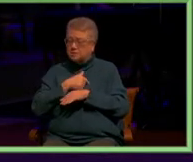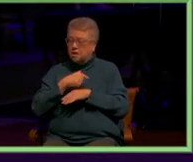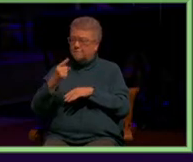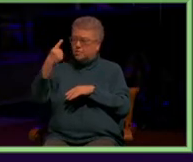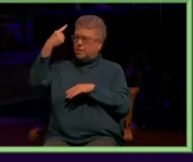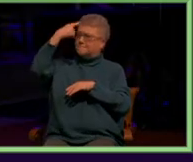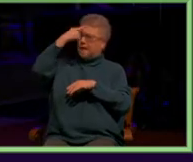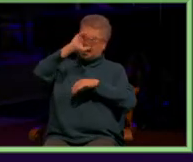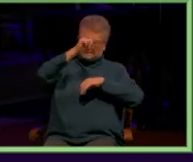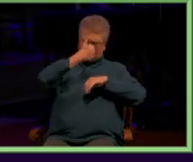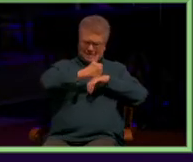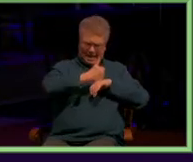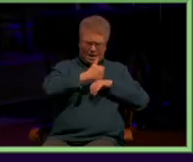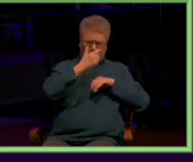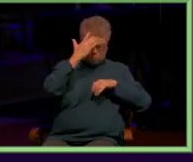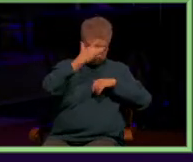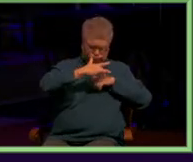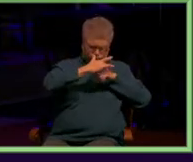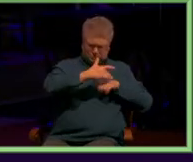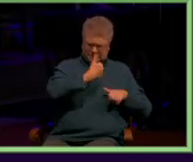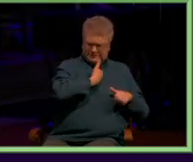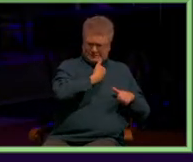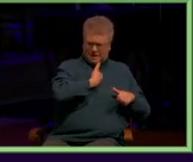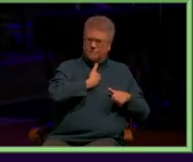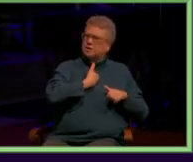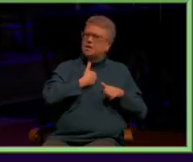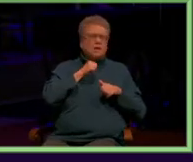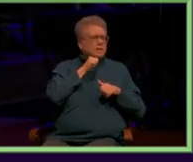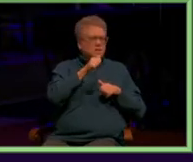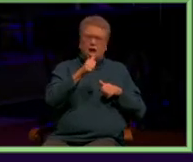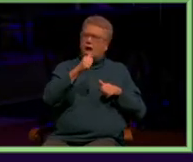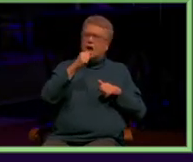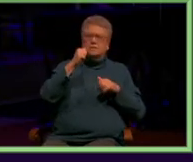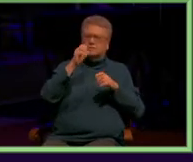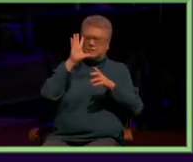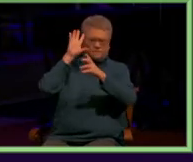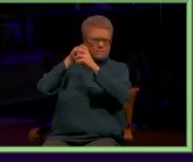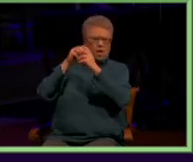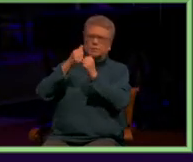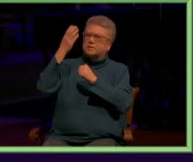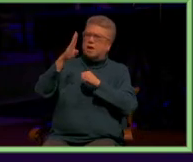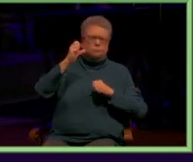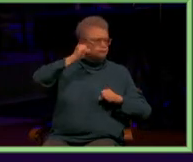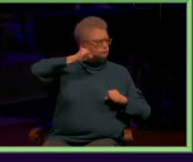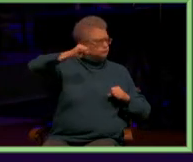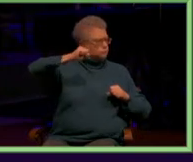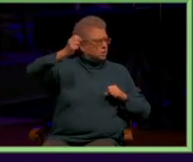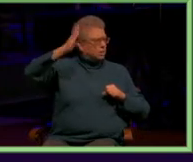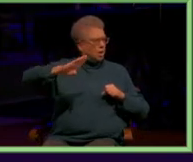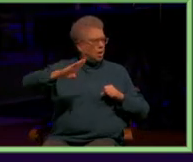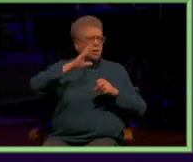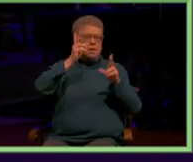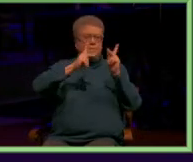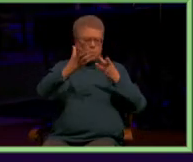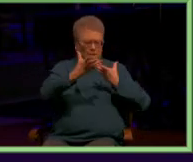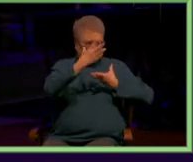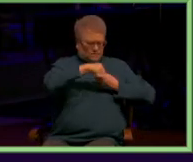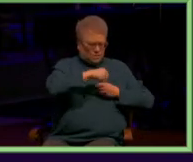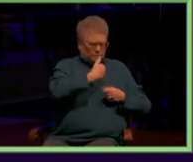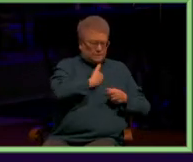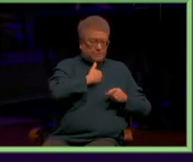set on the flesh is hostile to God. For it does not submit to God's law. Indeed, it cannot. Those who are in the flesh cannot